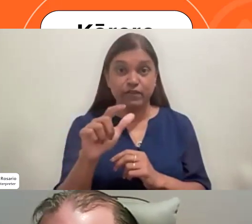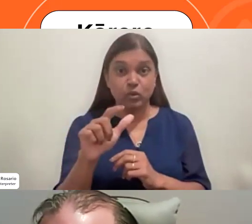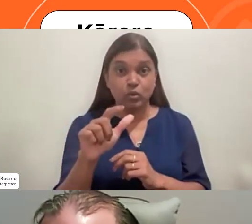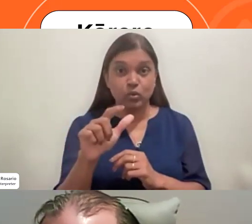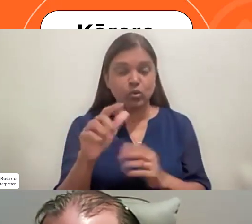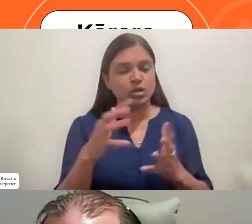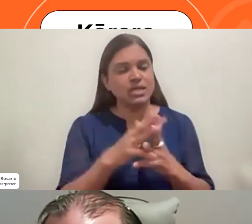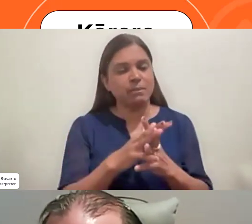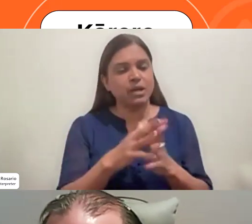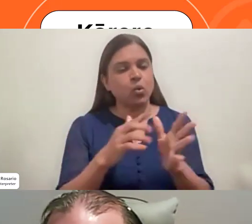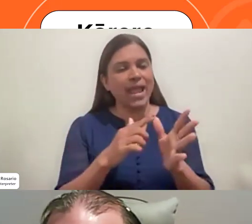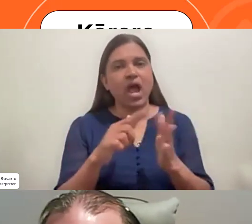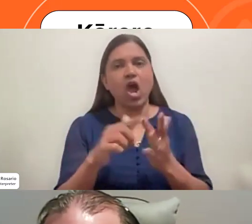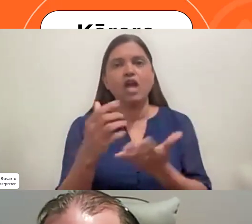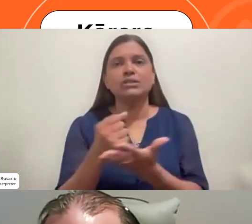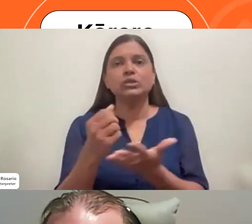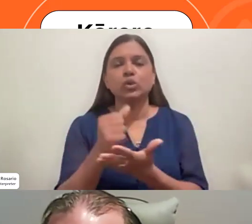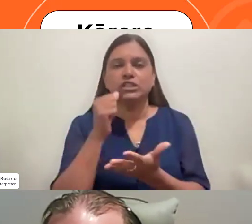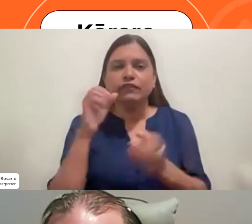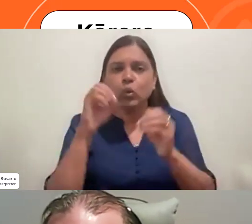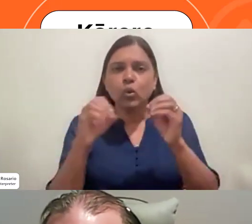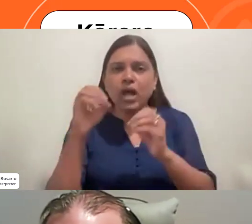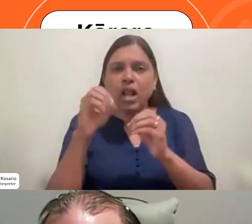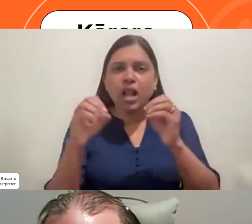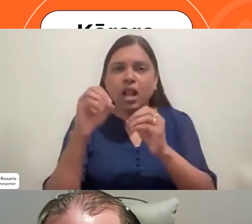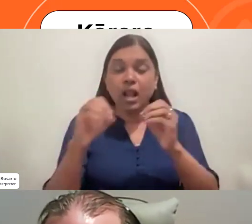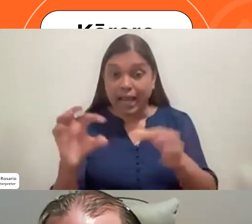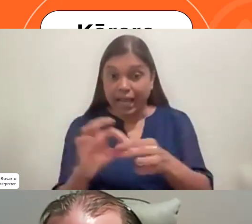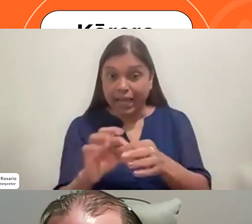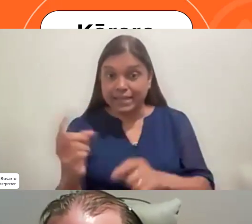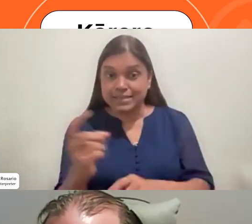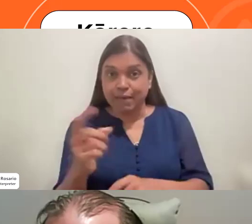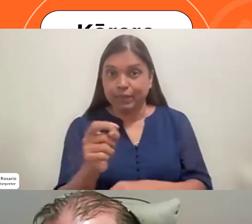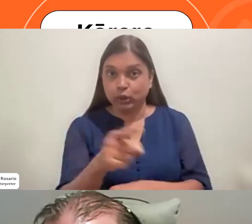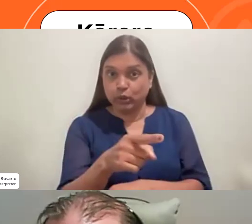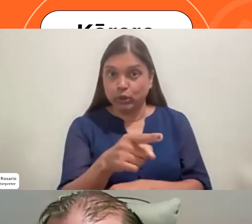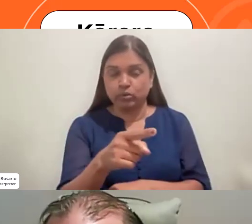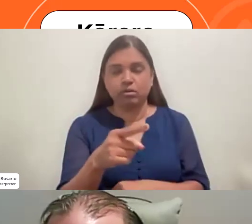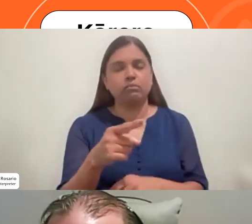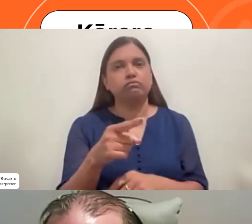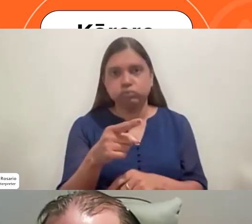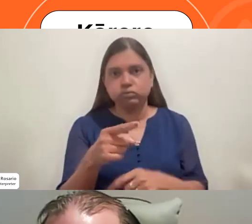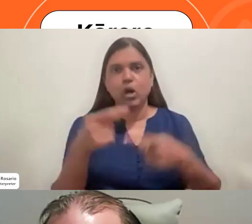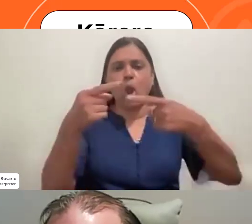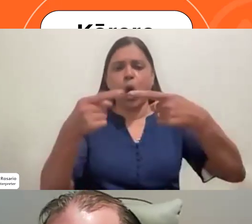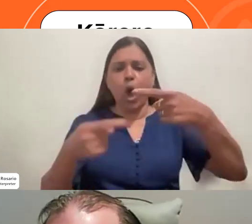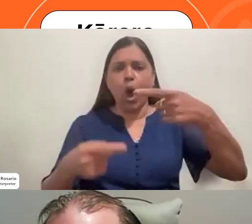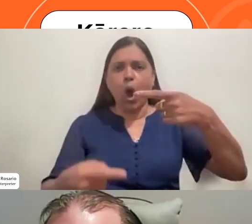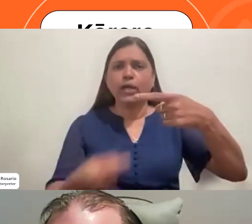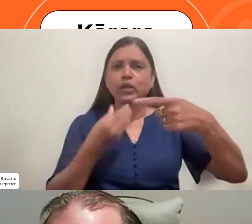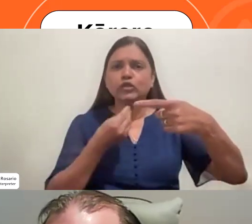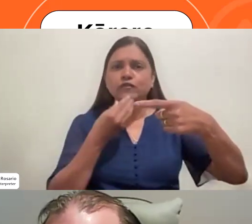WAI resources, the link is coming up in the chat in a minute. There's a long, useful list with things like tips for getting